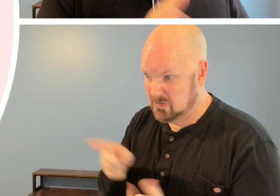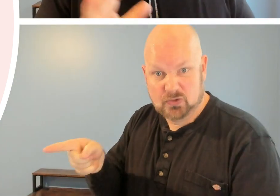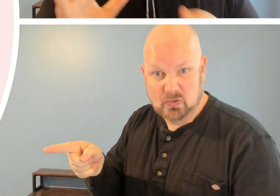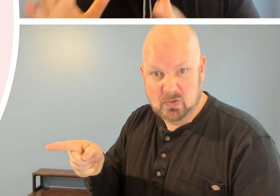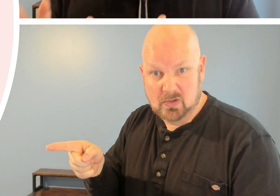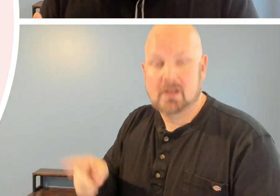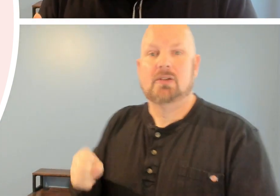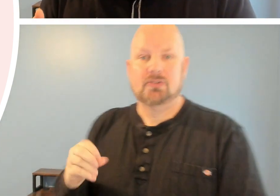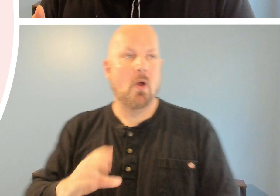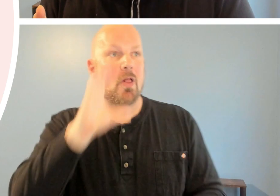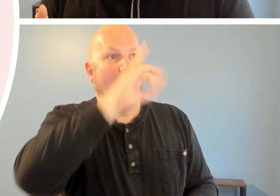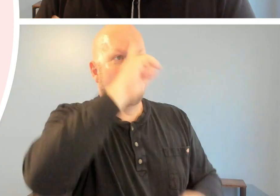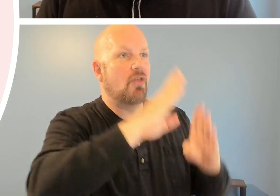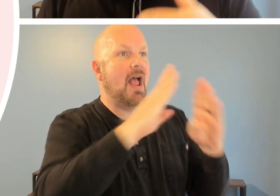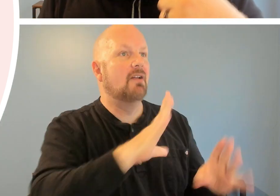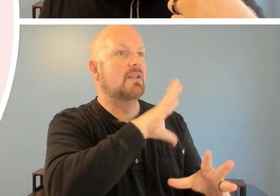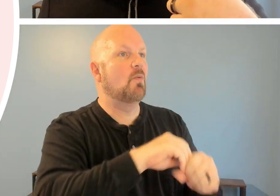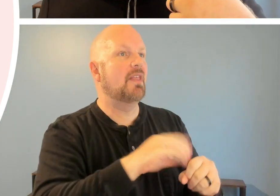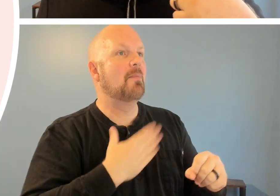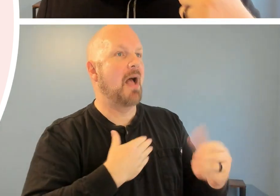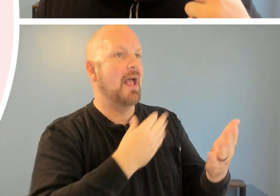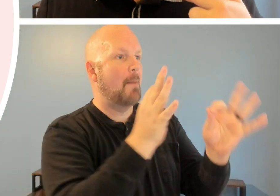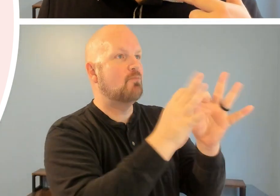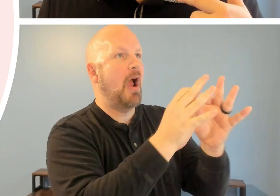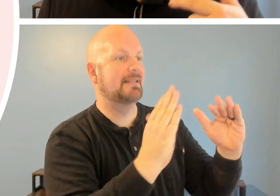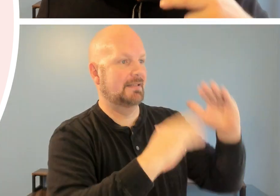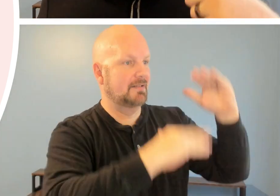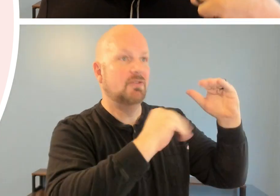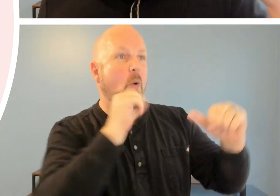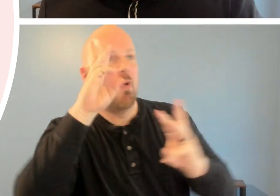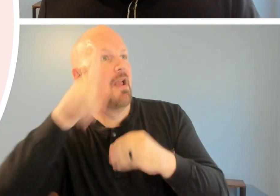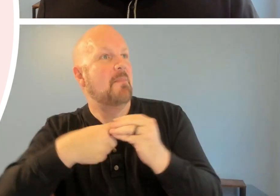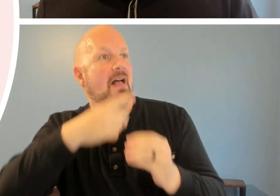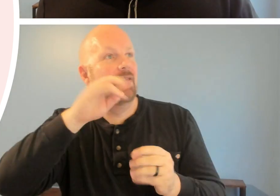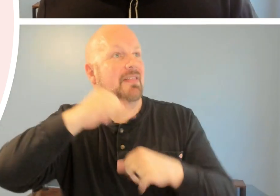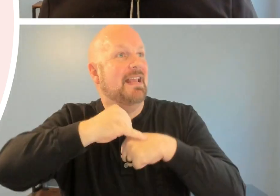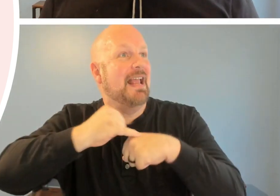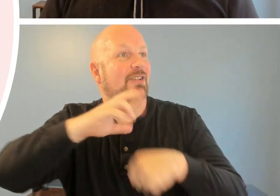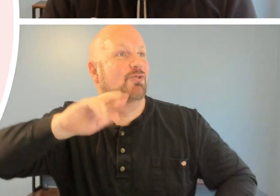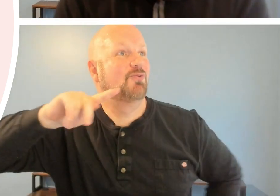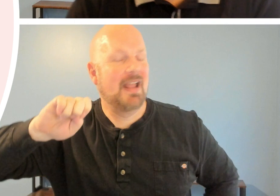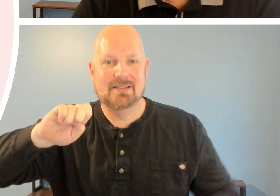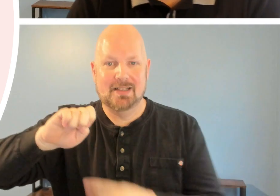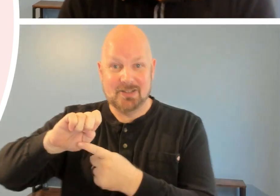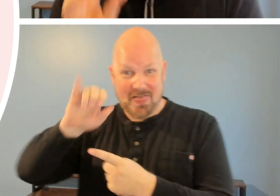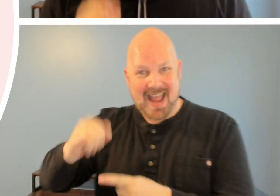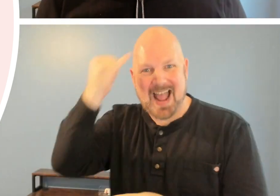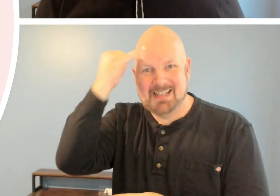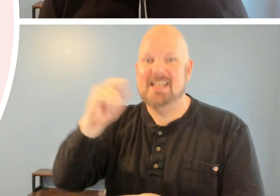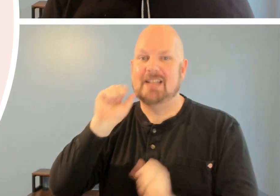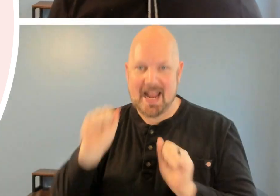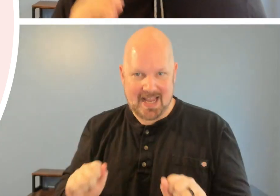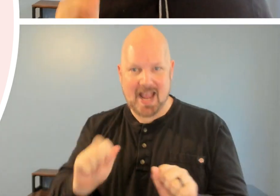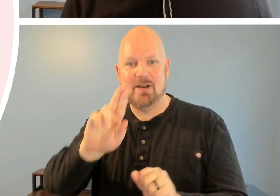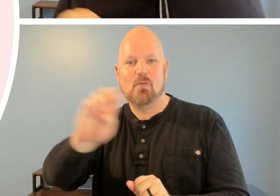the price. Don't worry too much about the interest rate because, again, the concept is you can refinance later. And that's true. There's